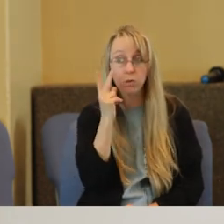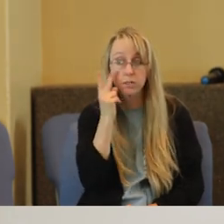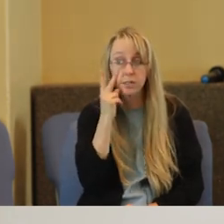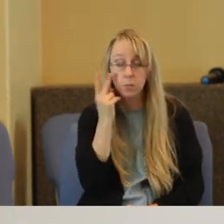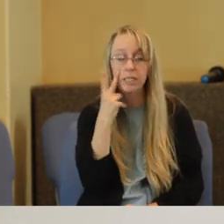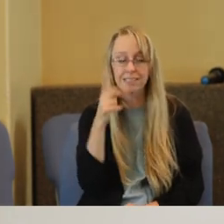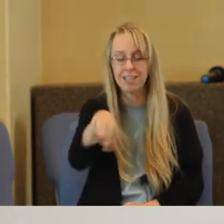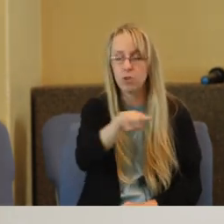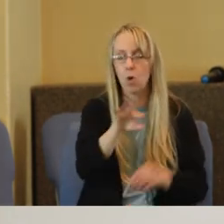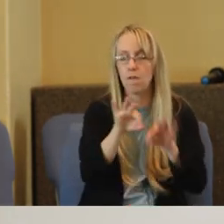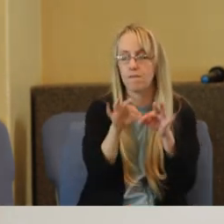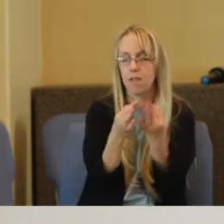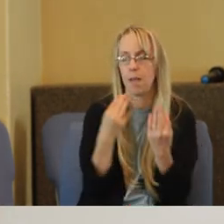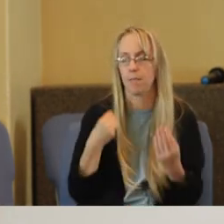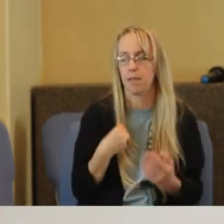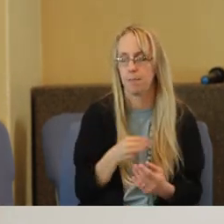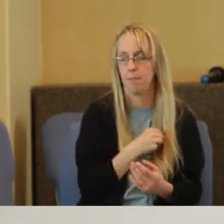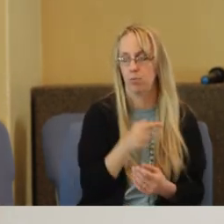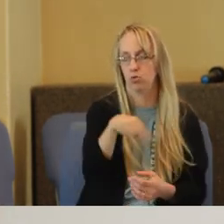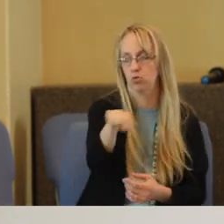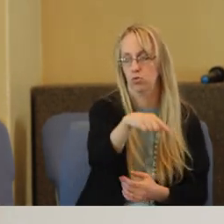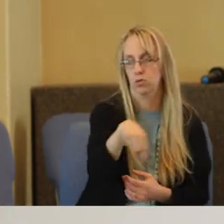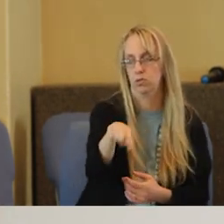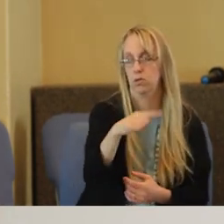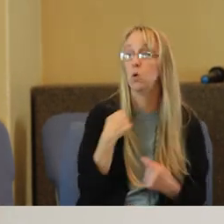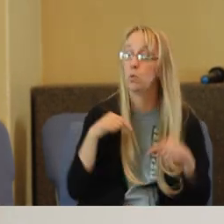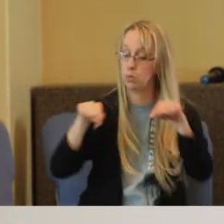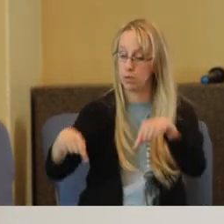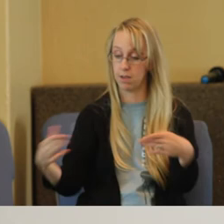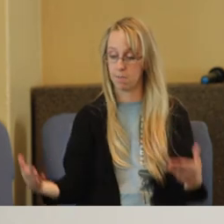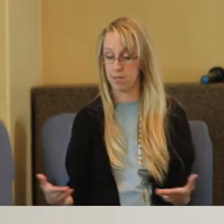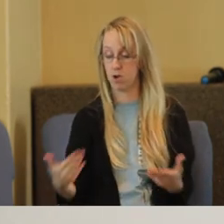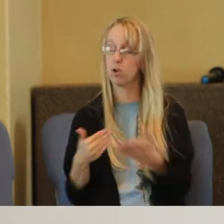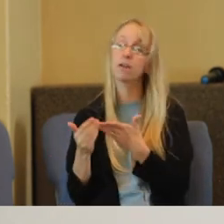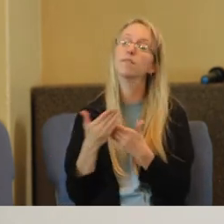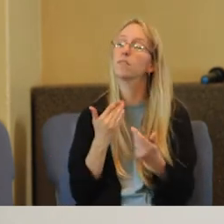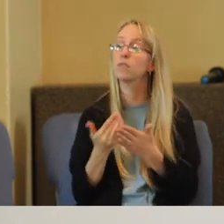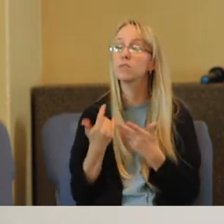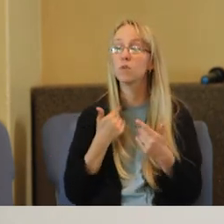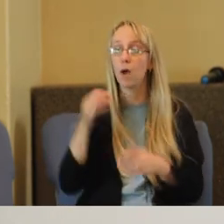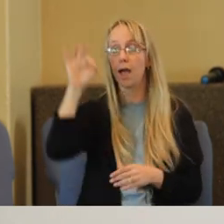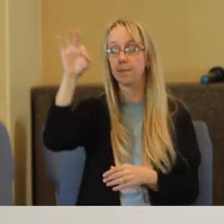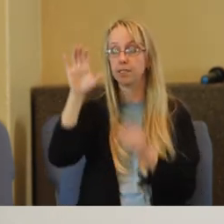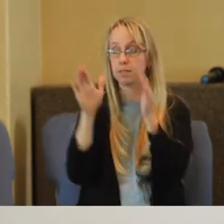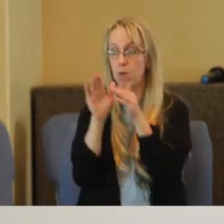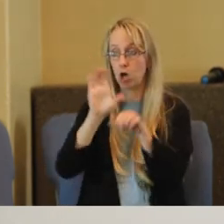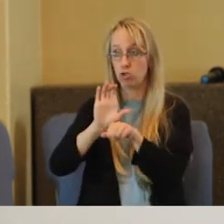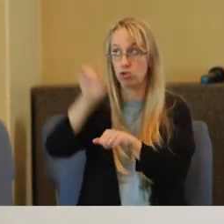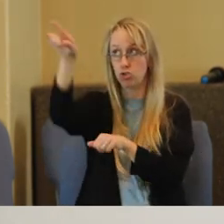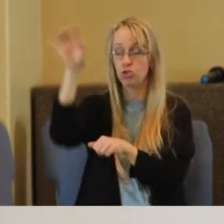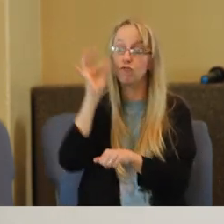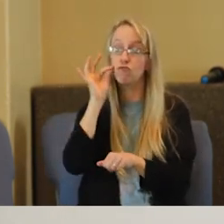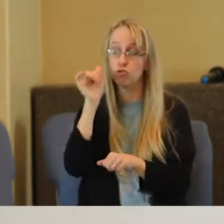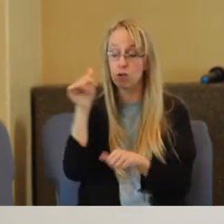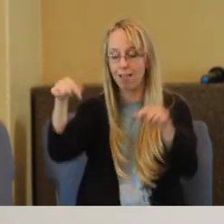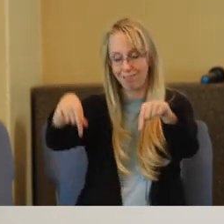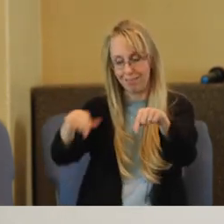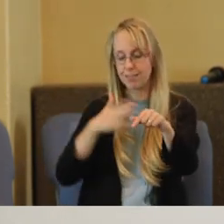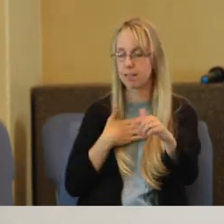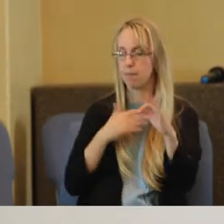family members. When we come here, even though I pastor a small church in Fruita, this is my